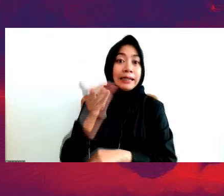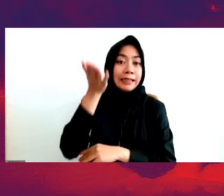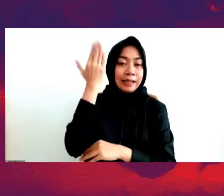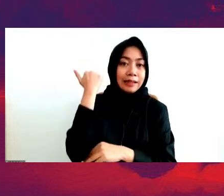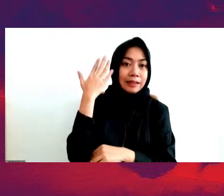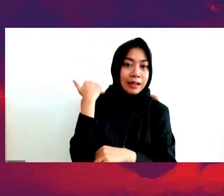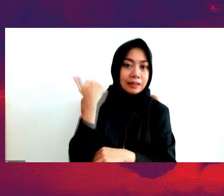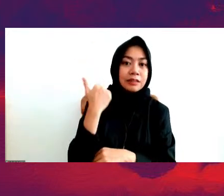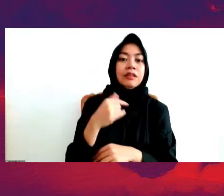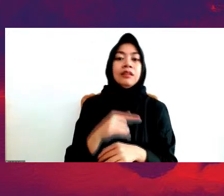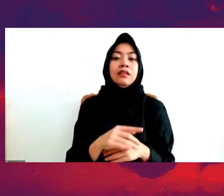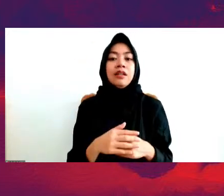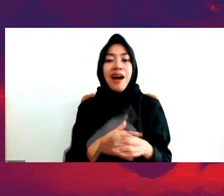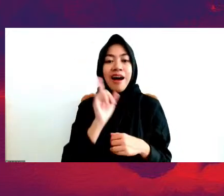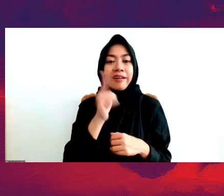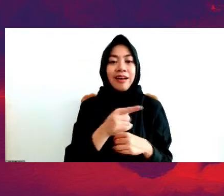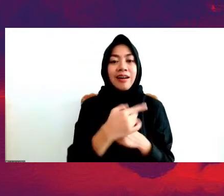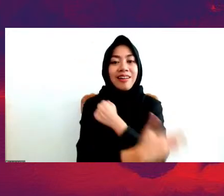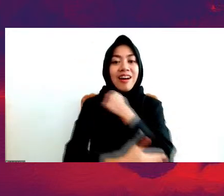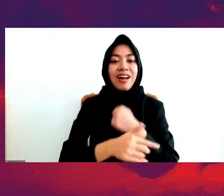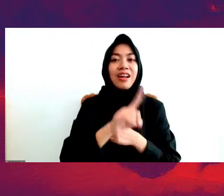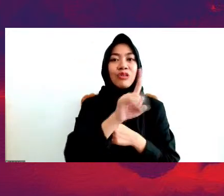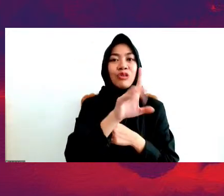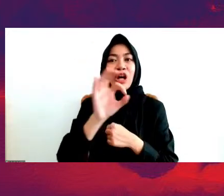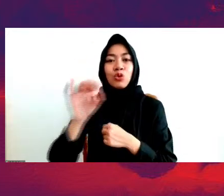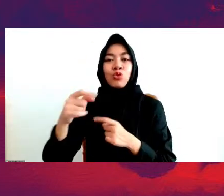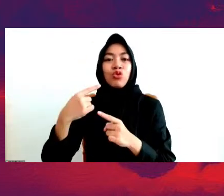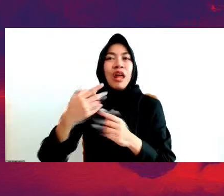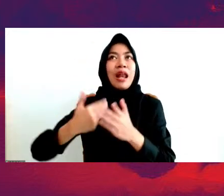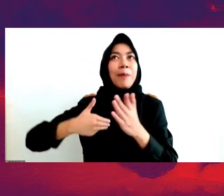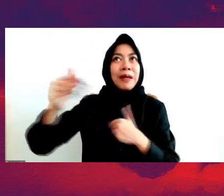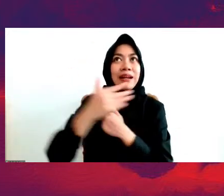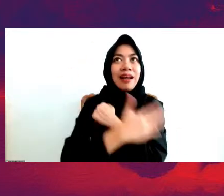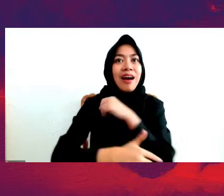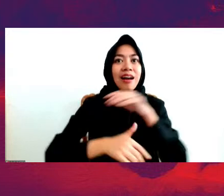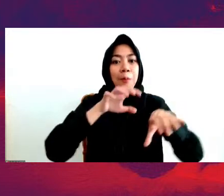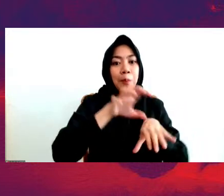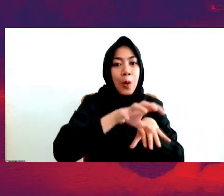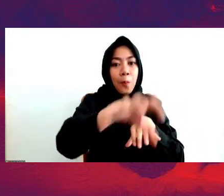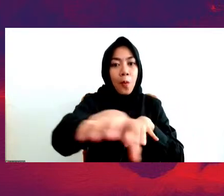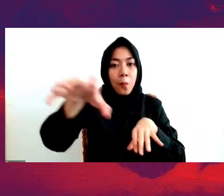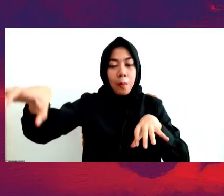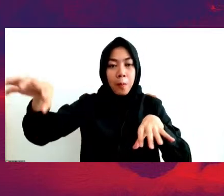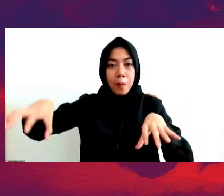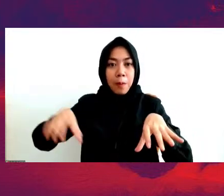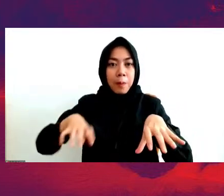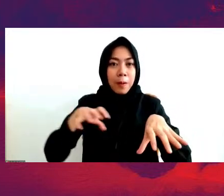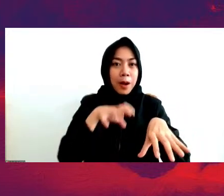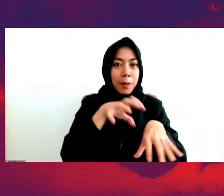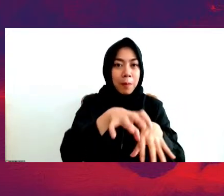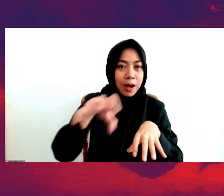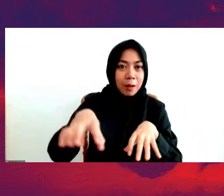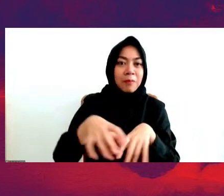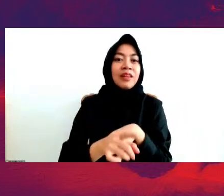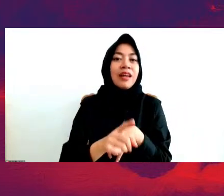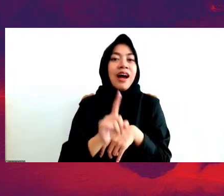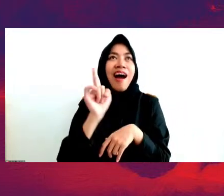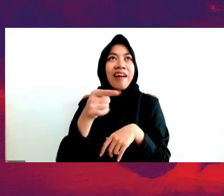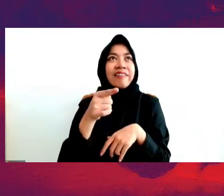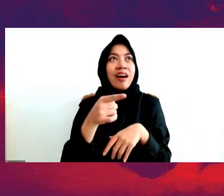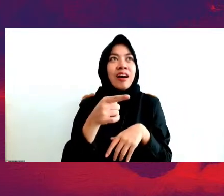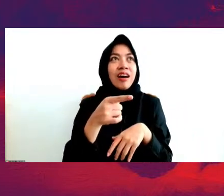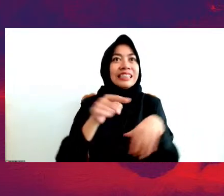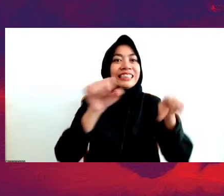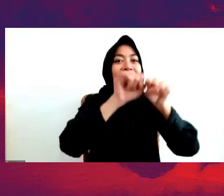covers 100+ countries. And so for across 100+ countries, we have a fixed set of indicators because we're